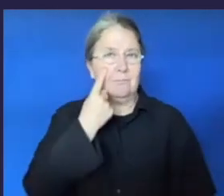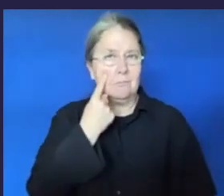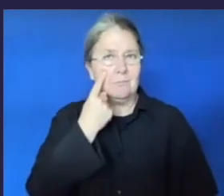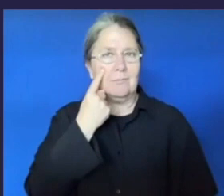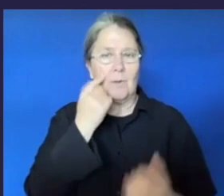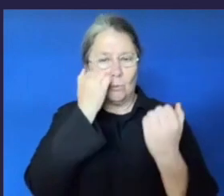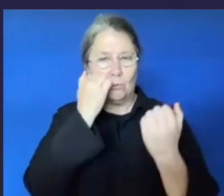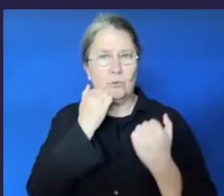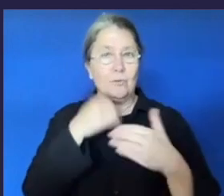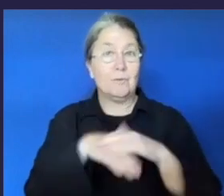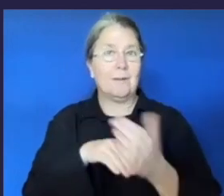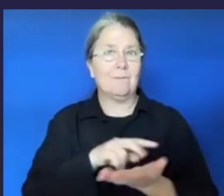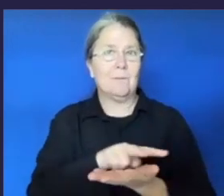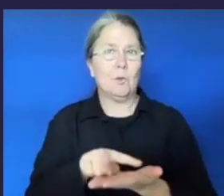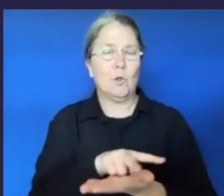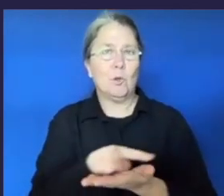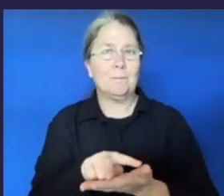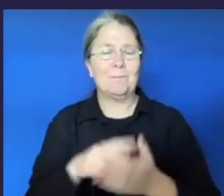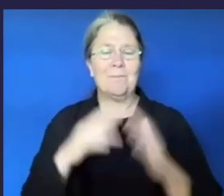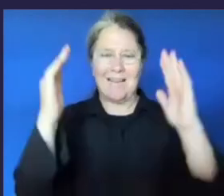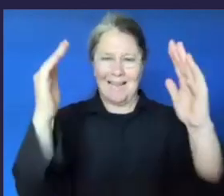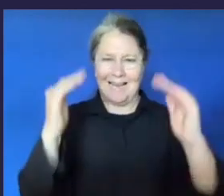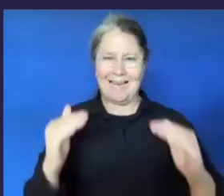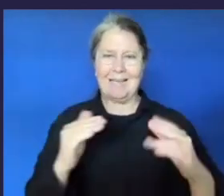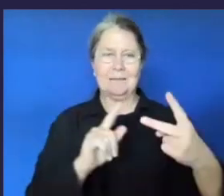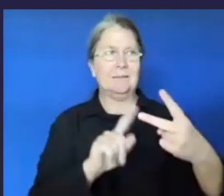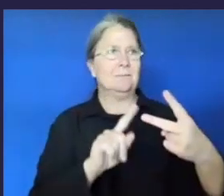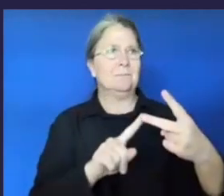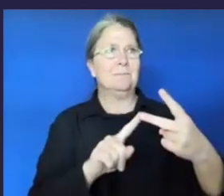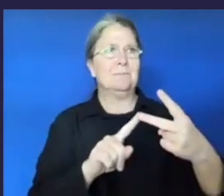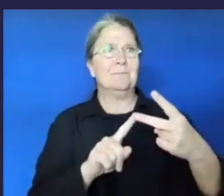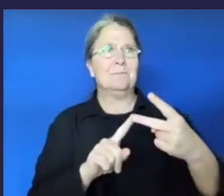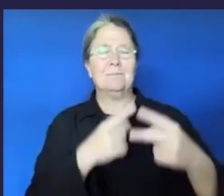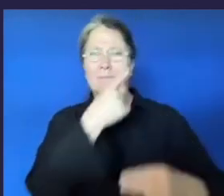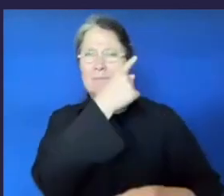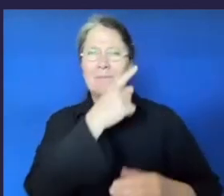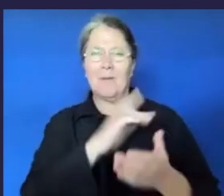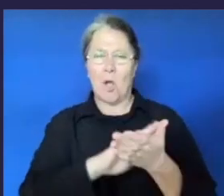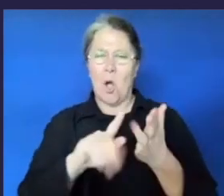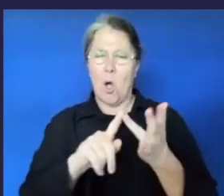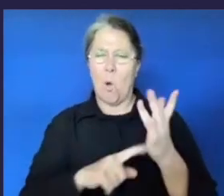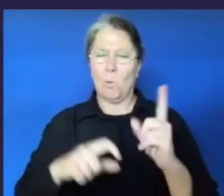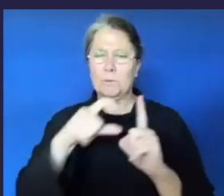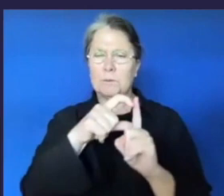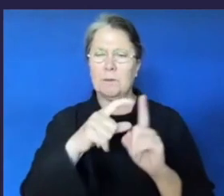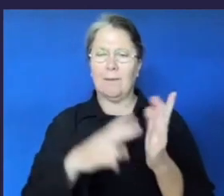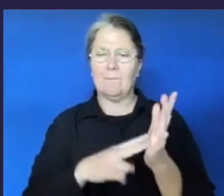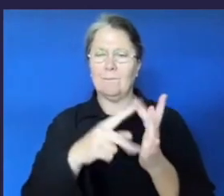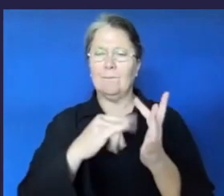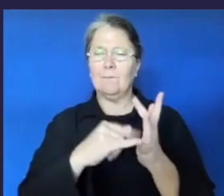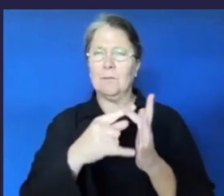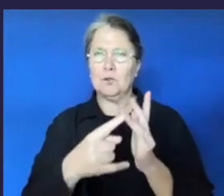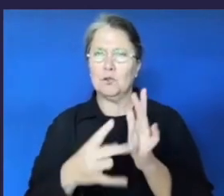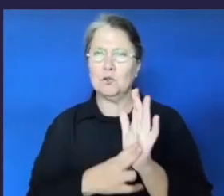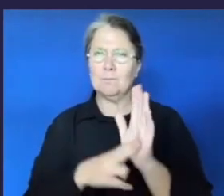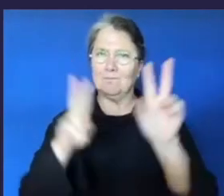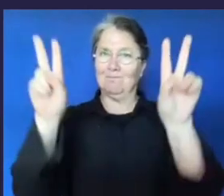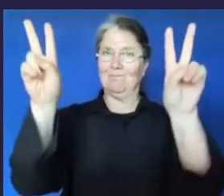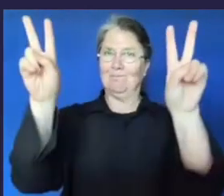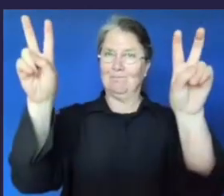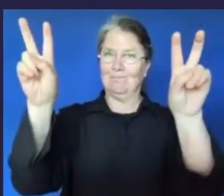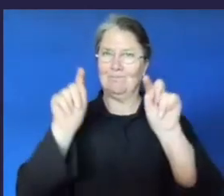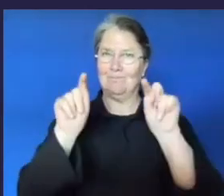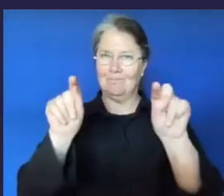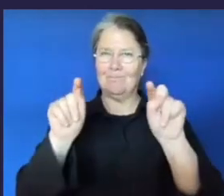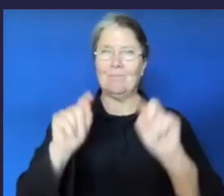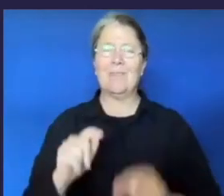So my next tip is about holding vision. And one of the earlier presentations really delved deep into this. But